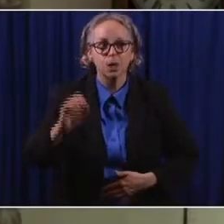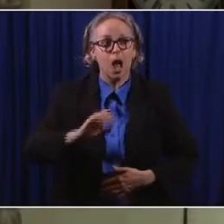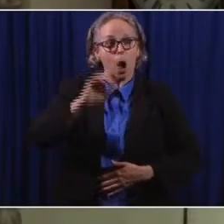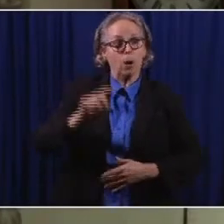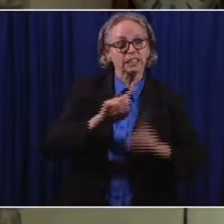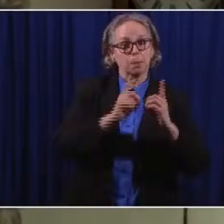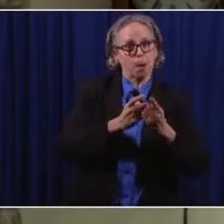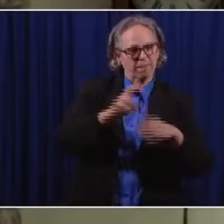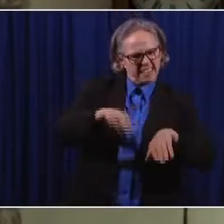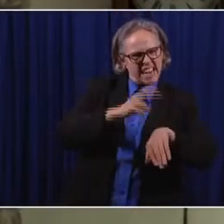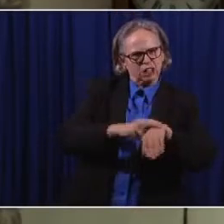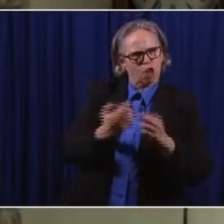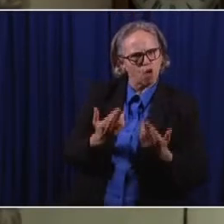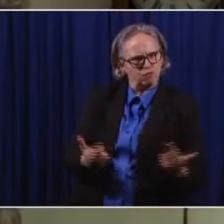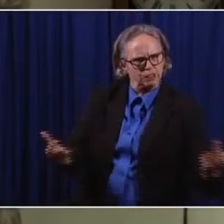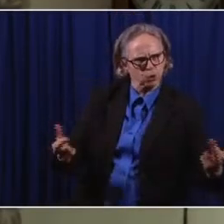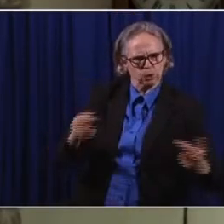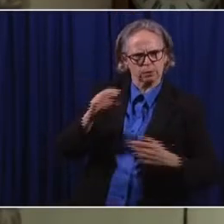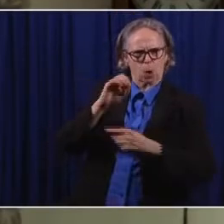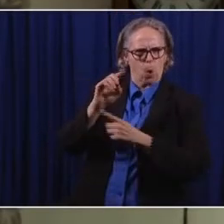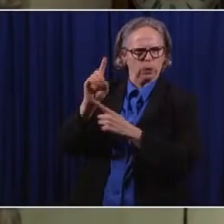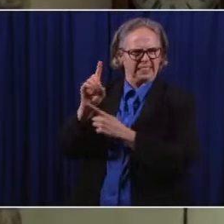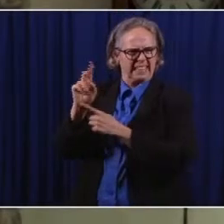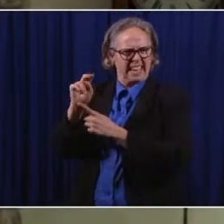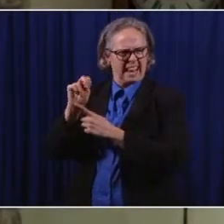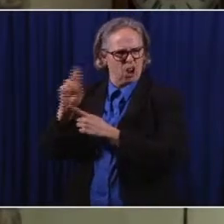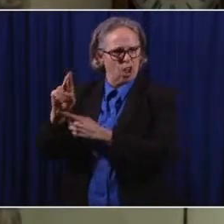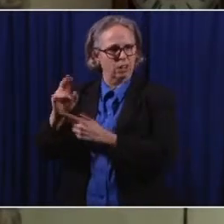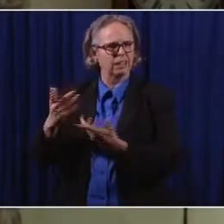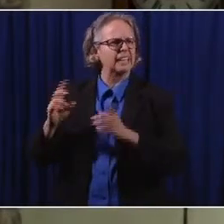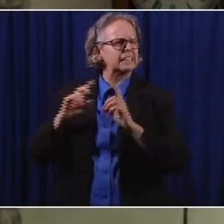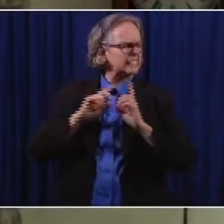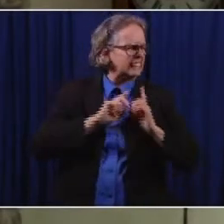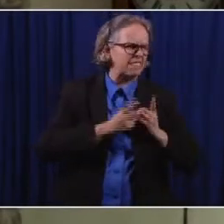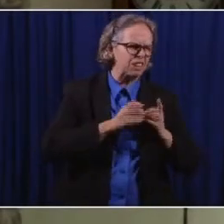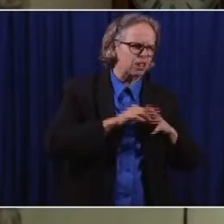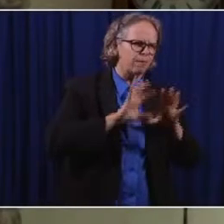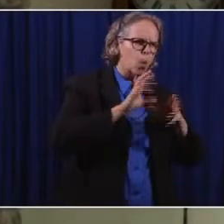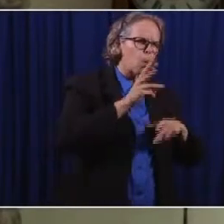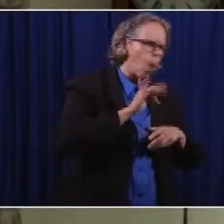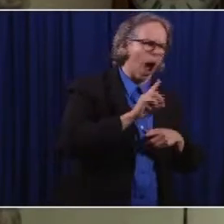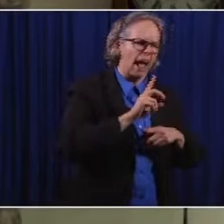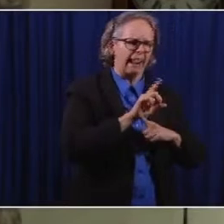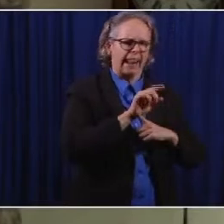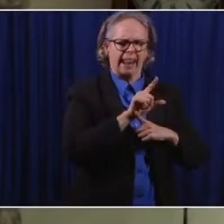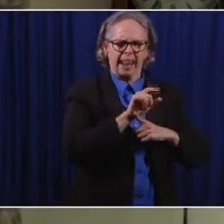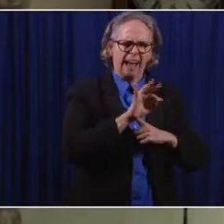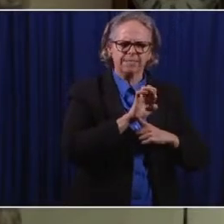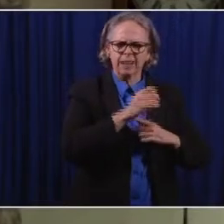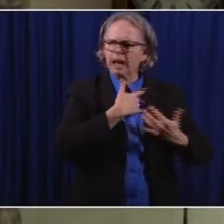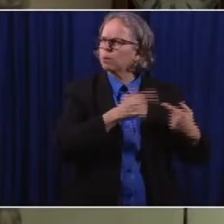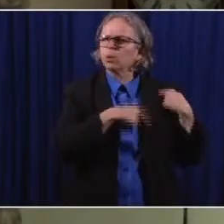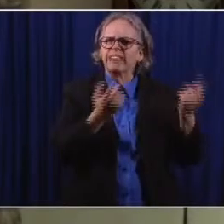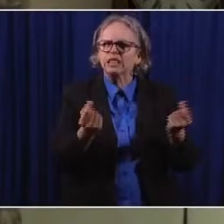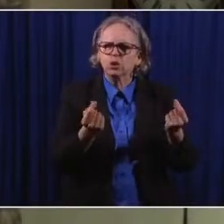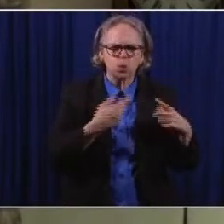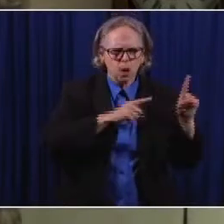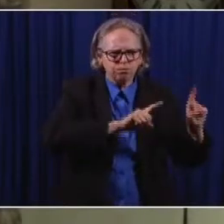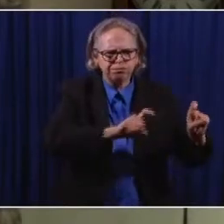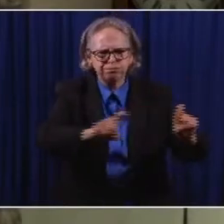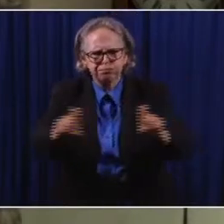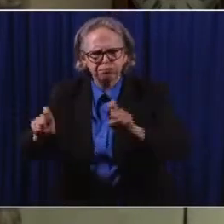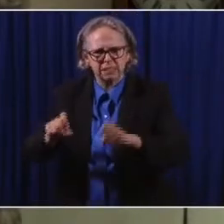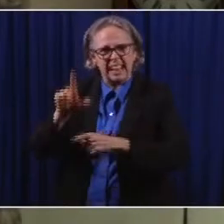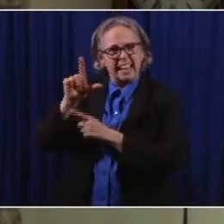Resources Division of Wildlife shared the preliminary results from surveys in the western basin of Lake Erie measuring walleye and